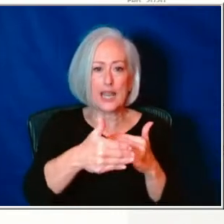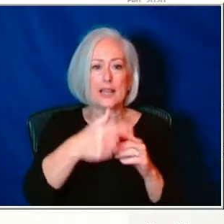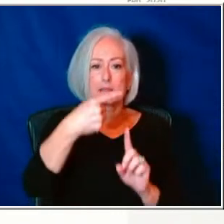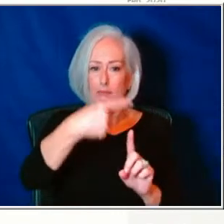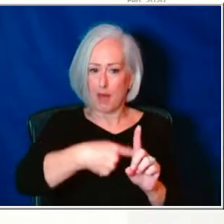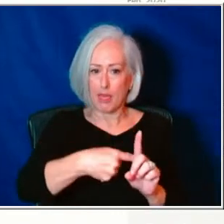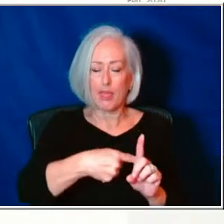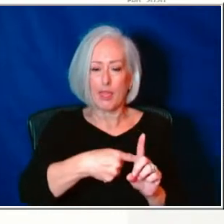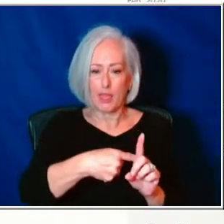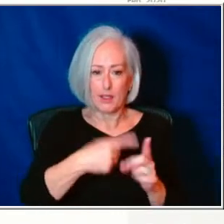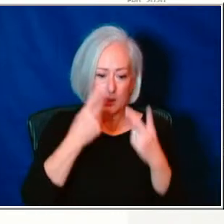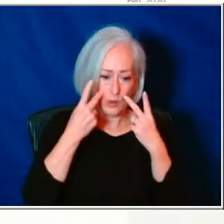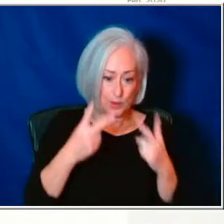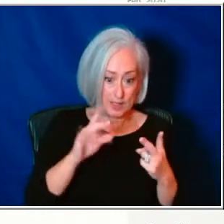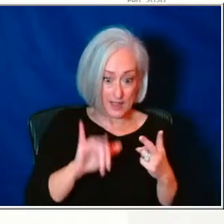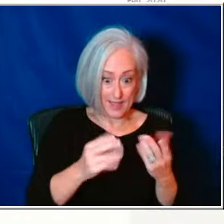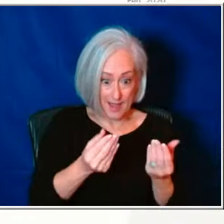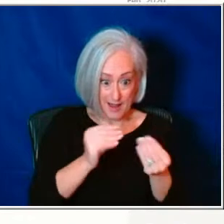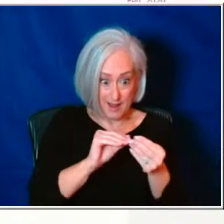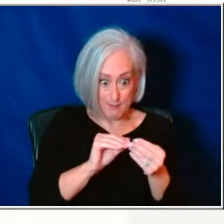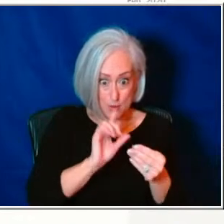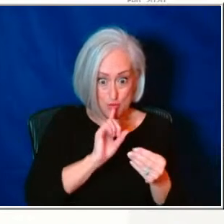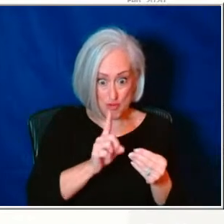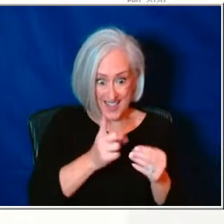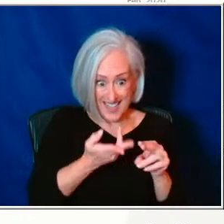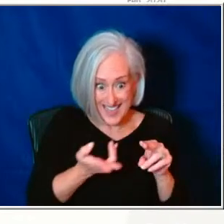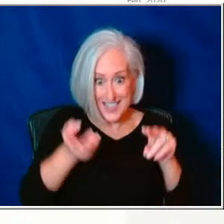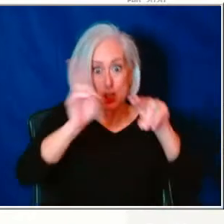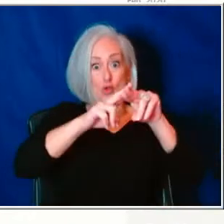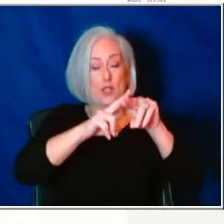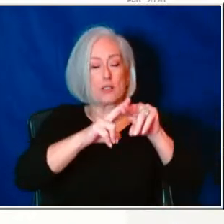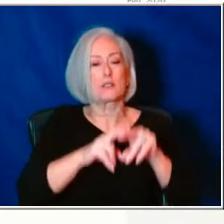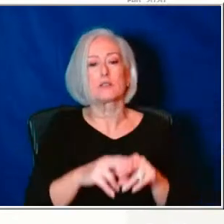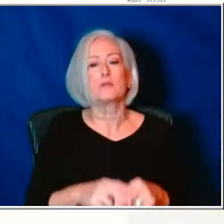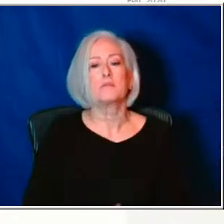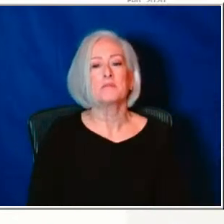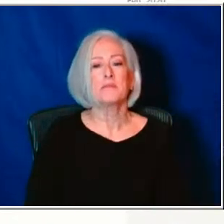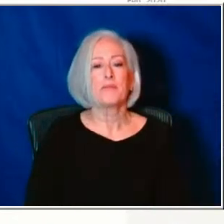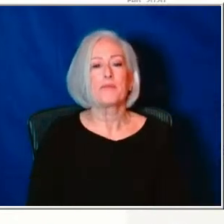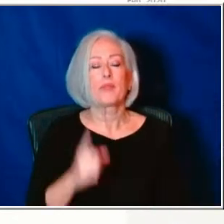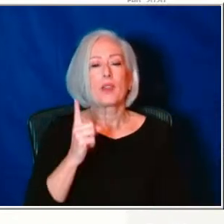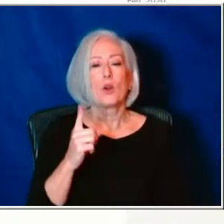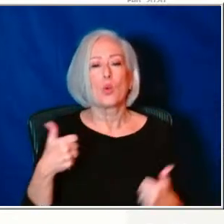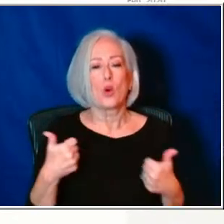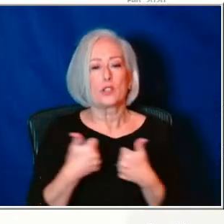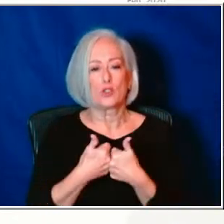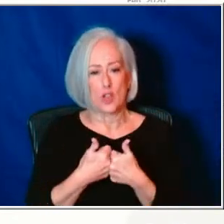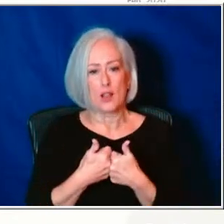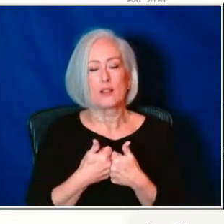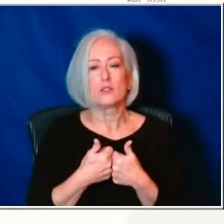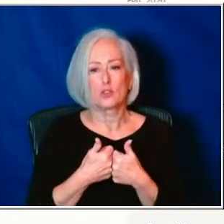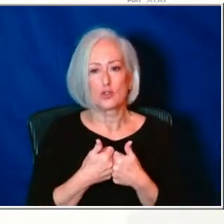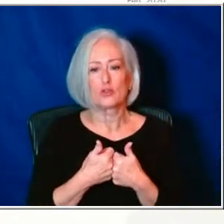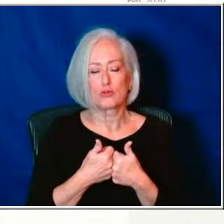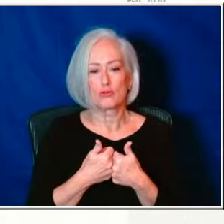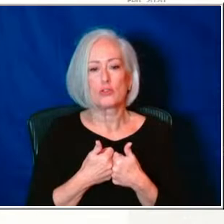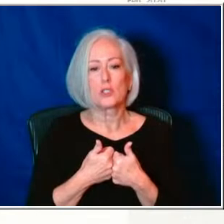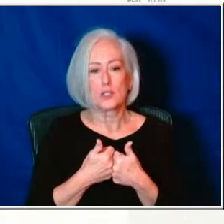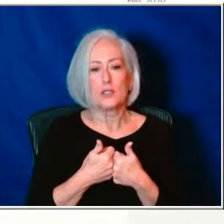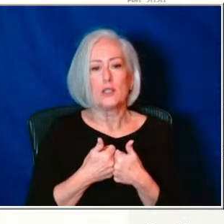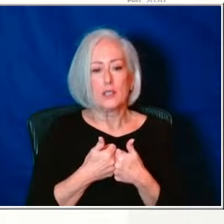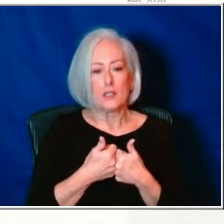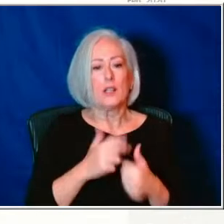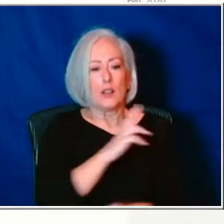so to see if those numbers really rapidly increase. One of our challenges is we're starting from a high enough baseline right now. Now the hospital's